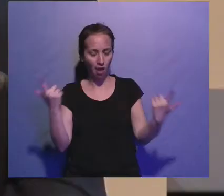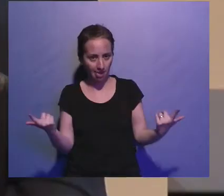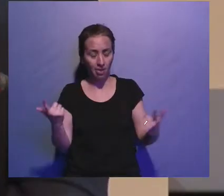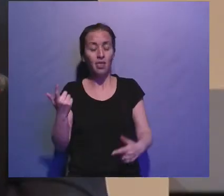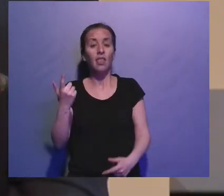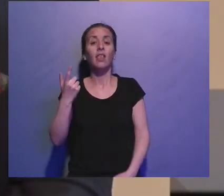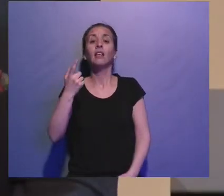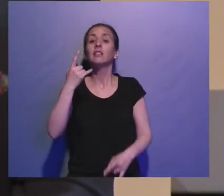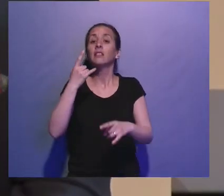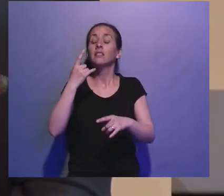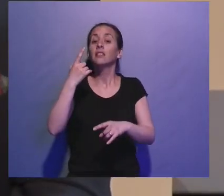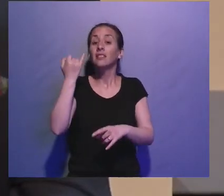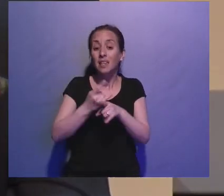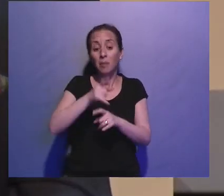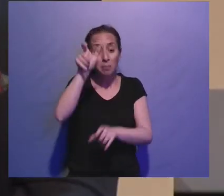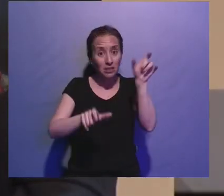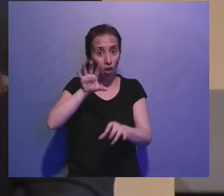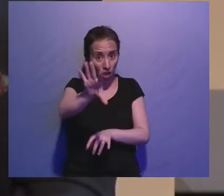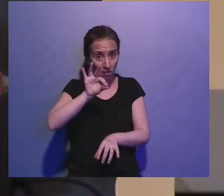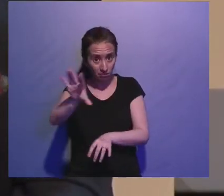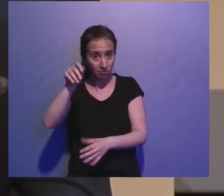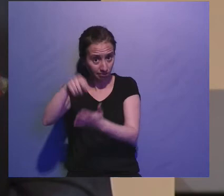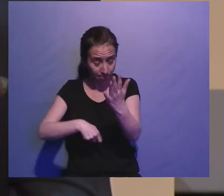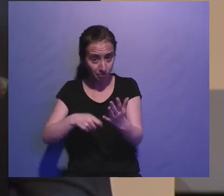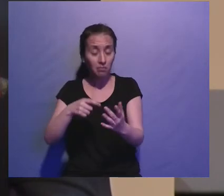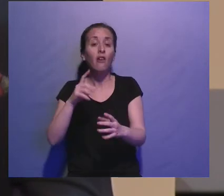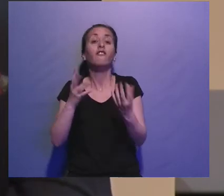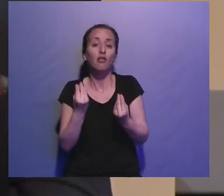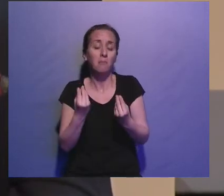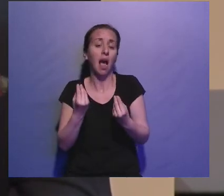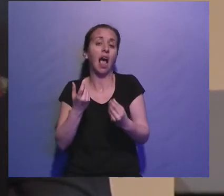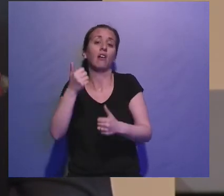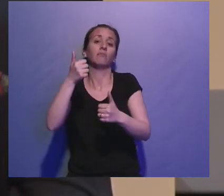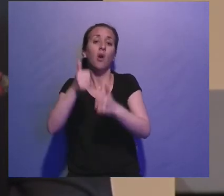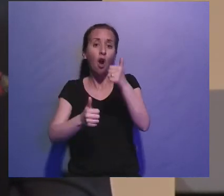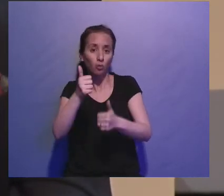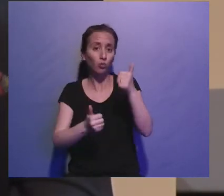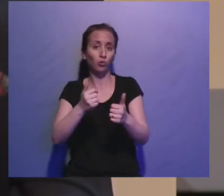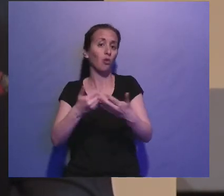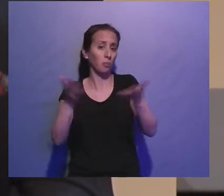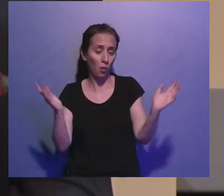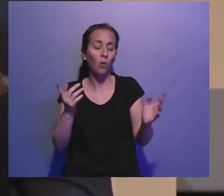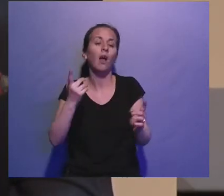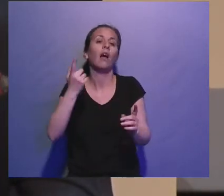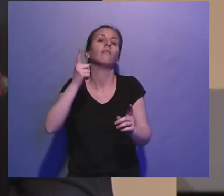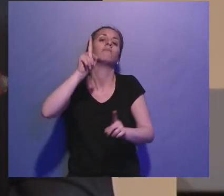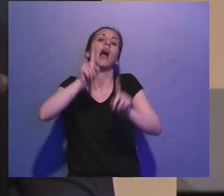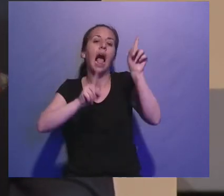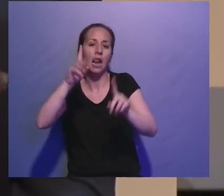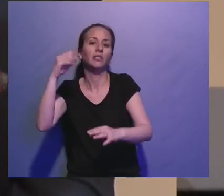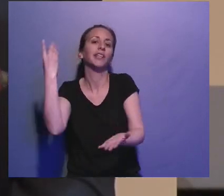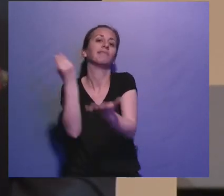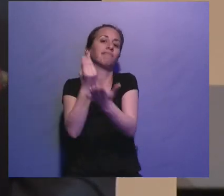hiding the contracts. All of them are open, and employees are hired on the basis of a